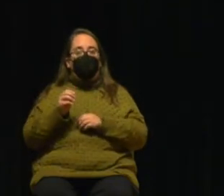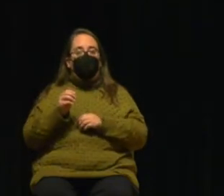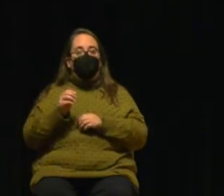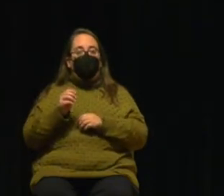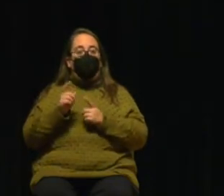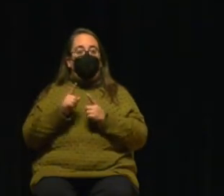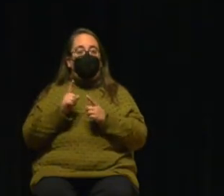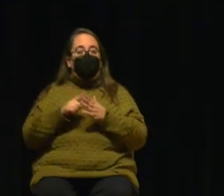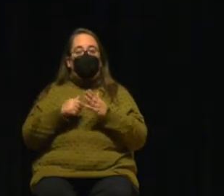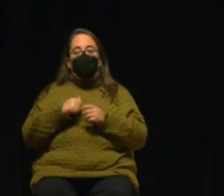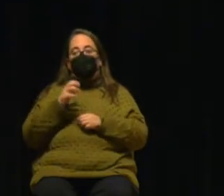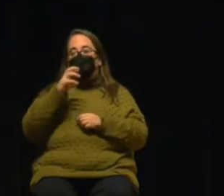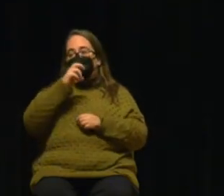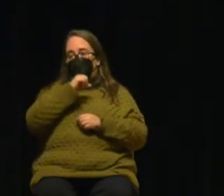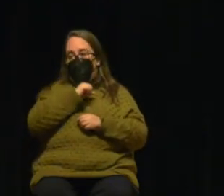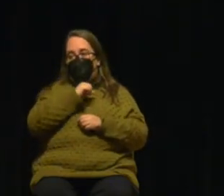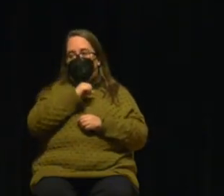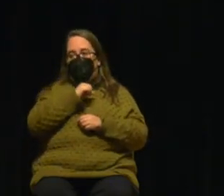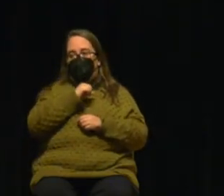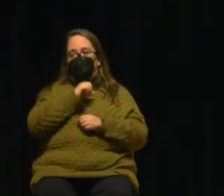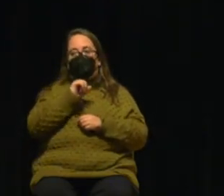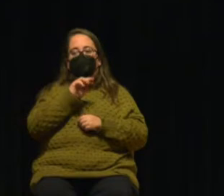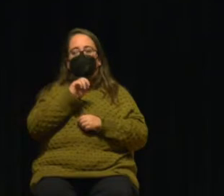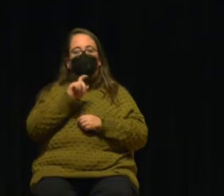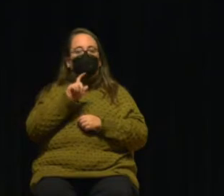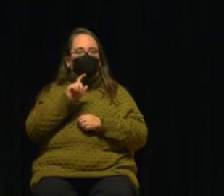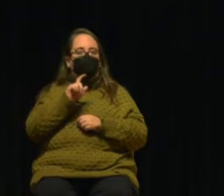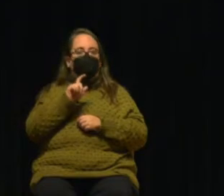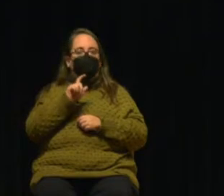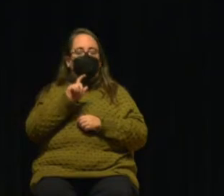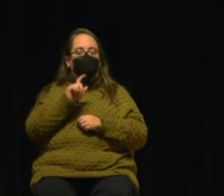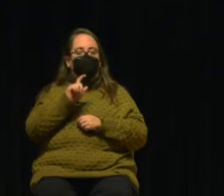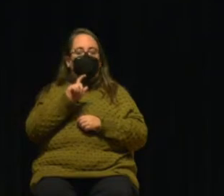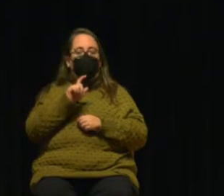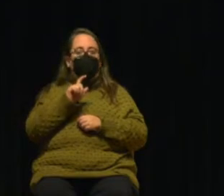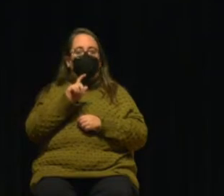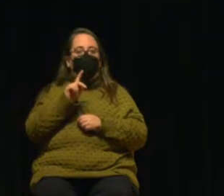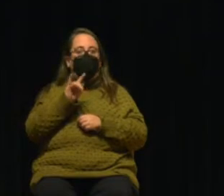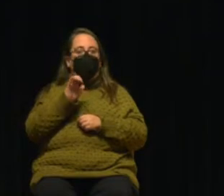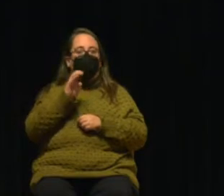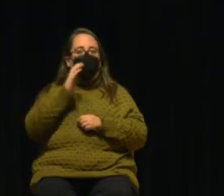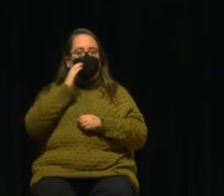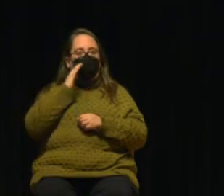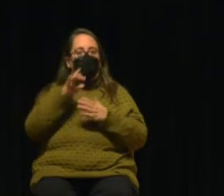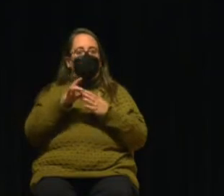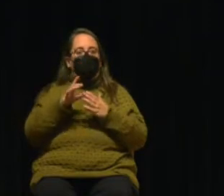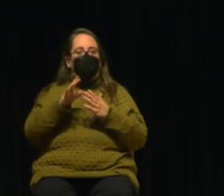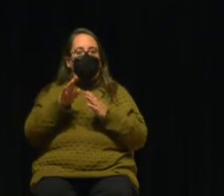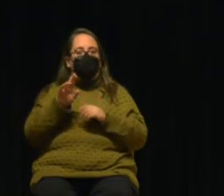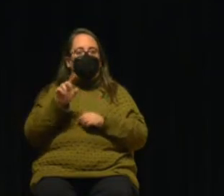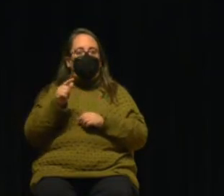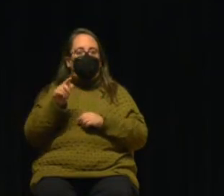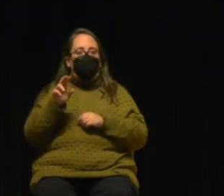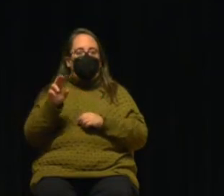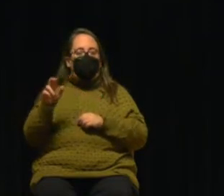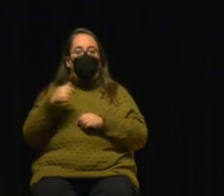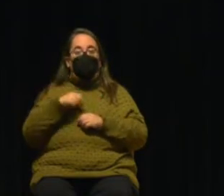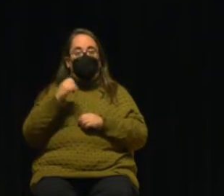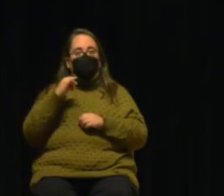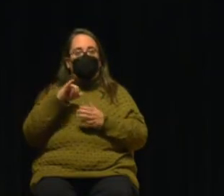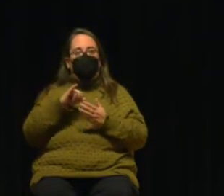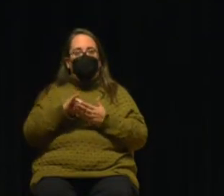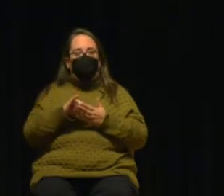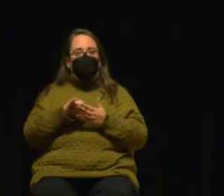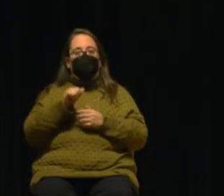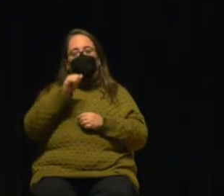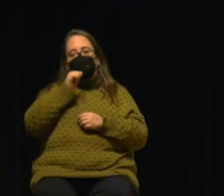what we assume, Still was publicly known as the leader of the Underground Railroad. We imagine that this is purely